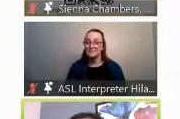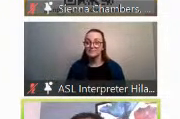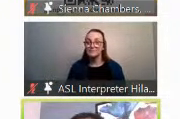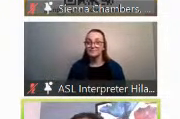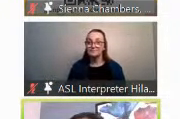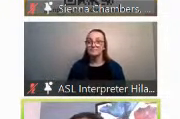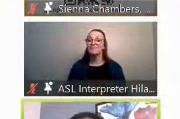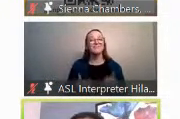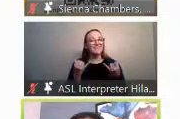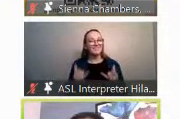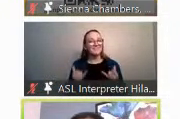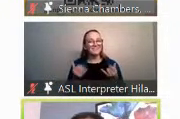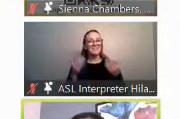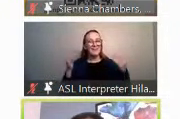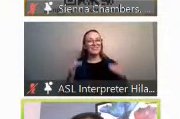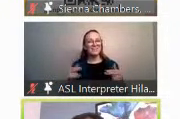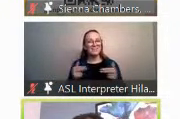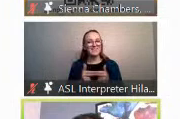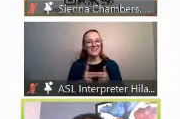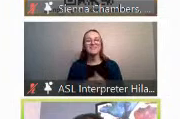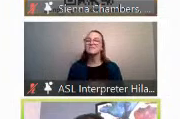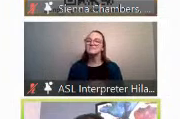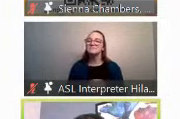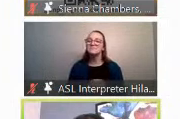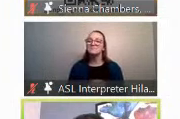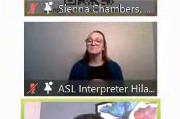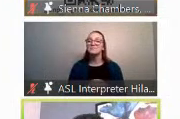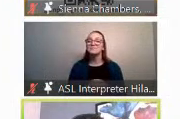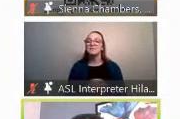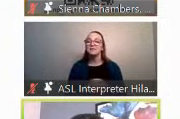And now we can go to the next slide. So this